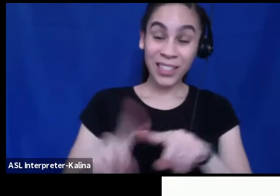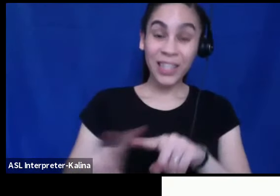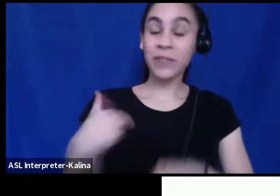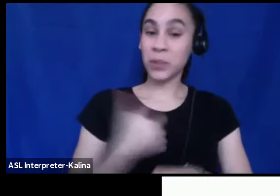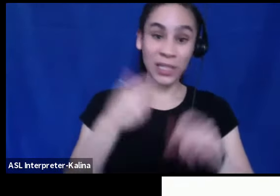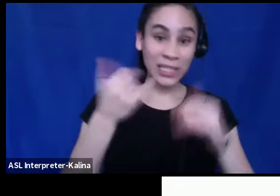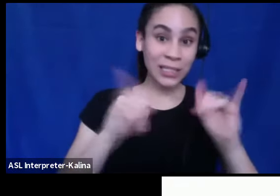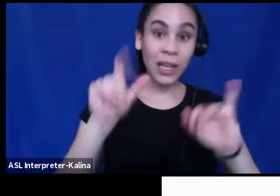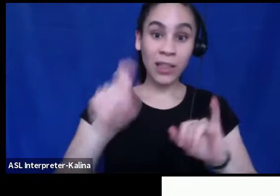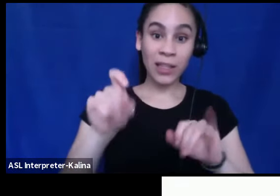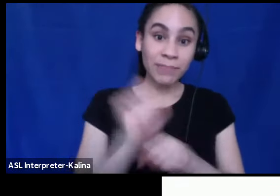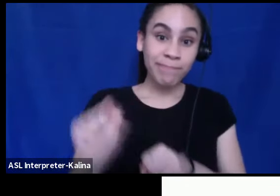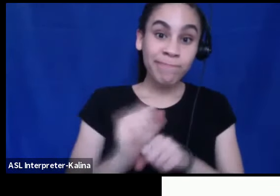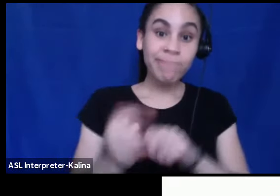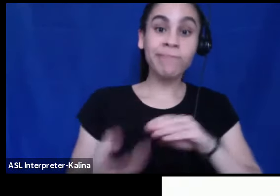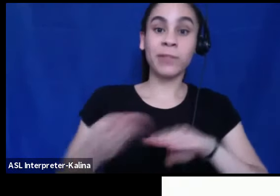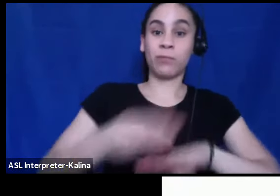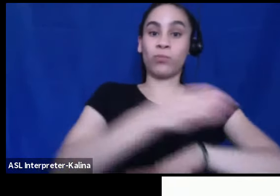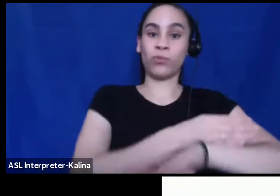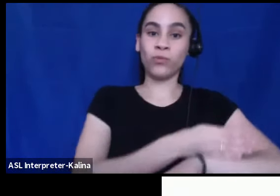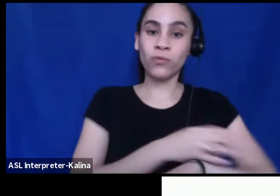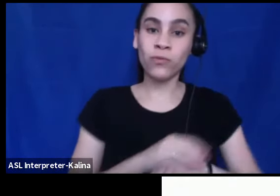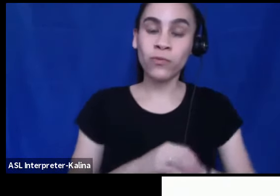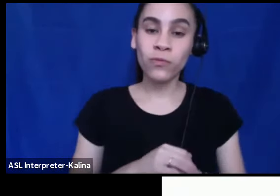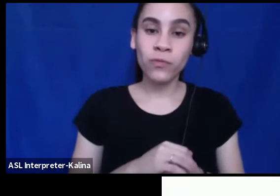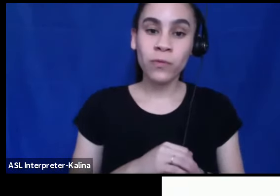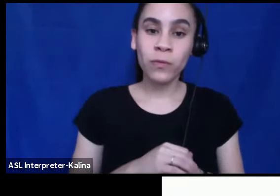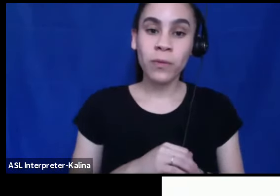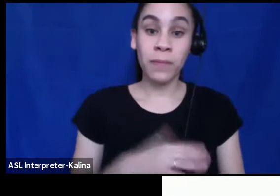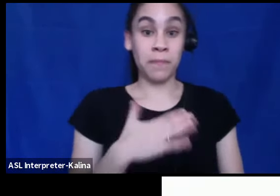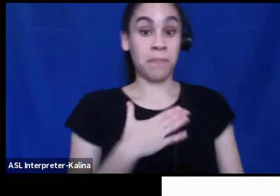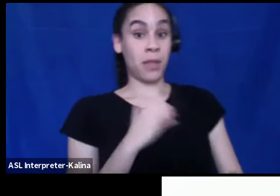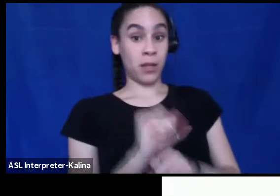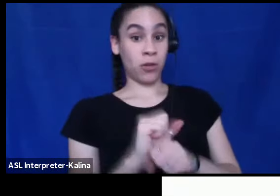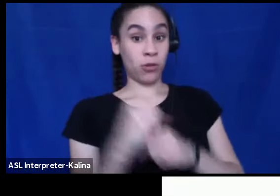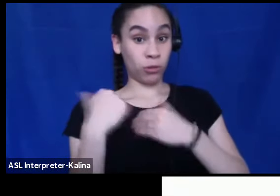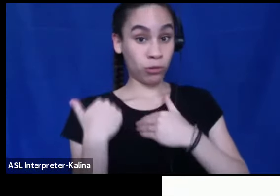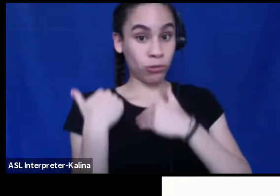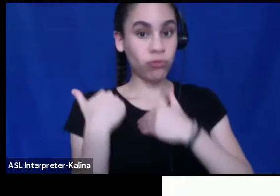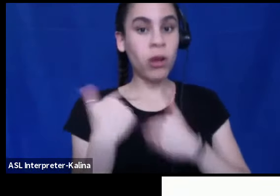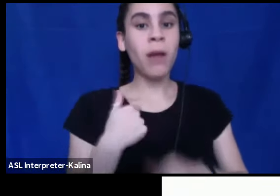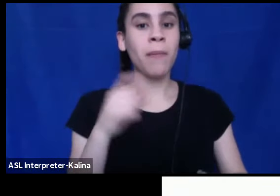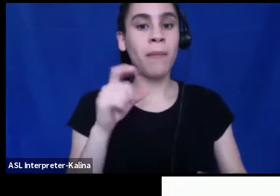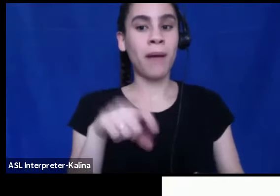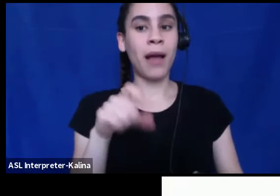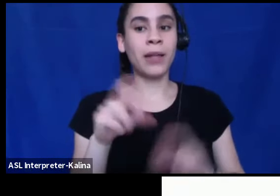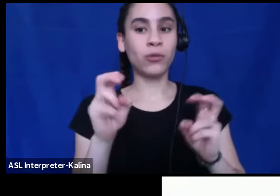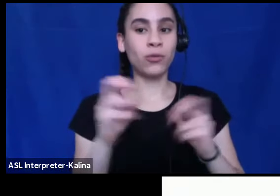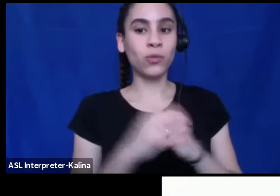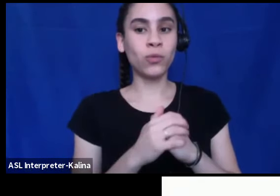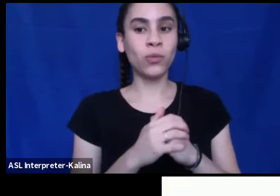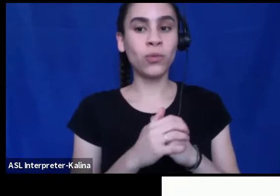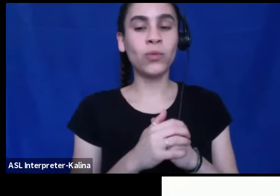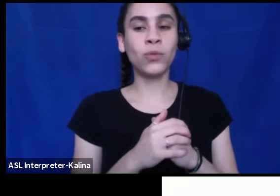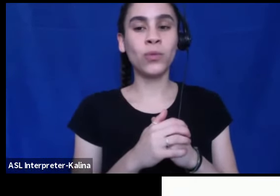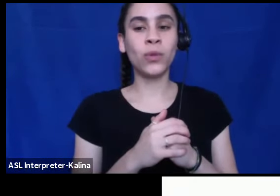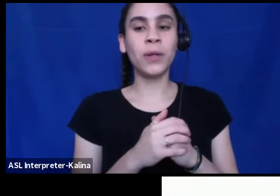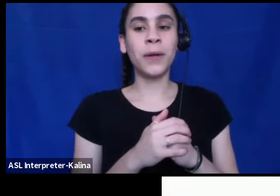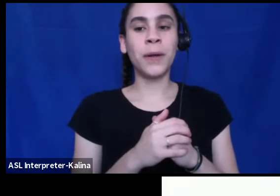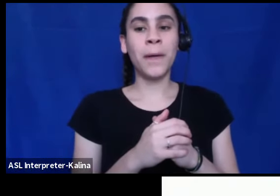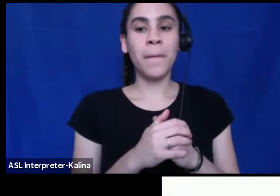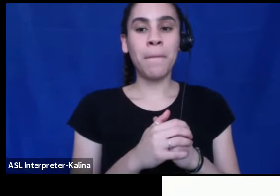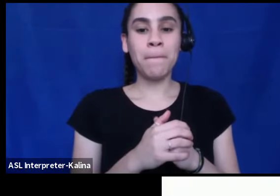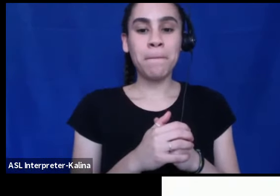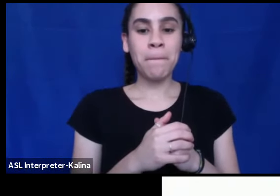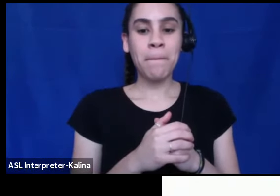done. And so my job, honestly, is to like put myself out of work. If the world and the internet and the digital world is